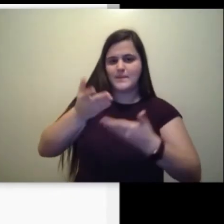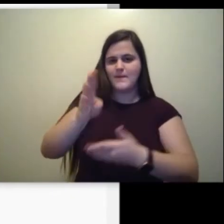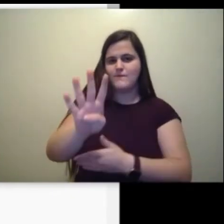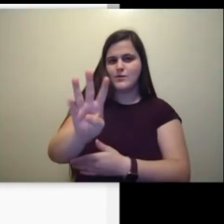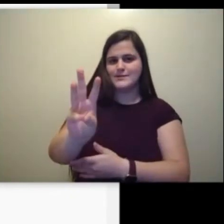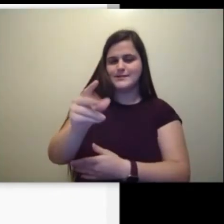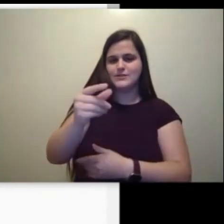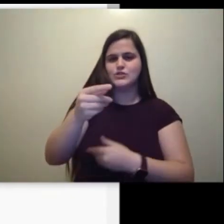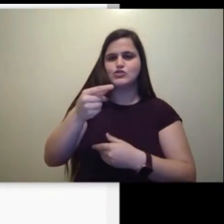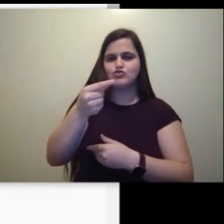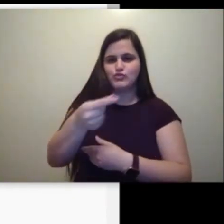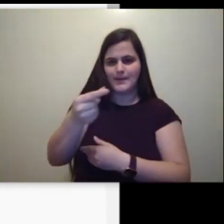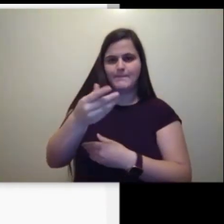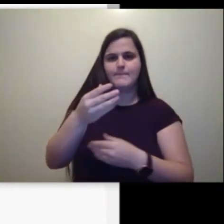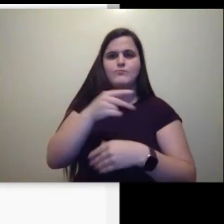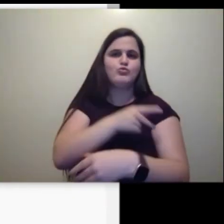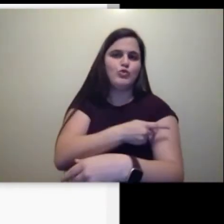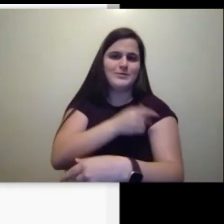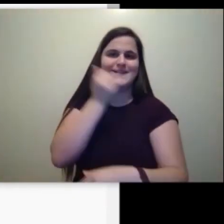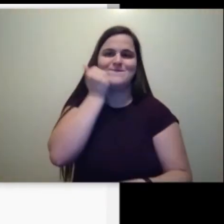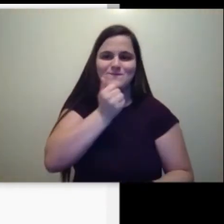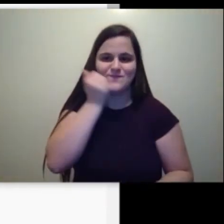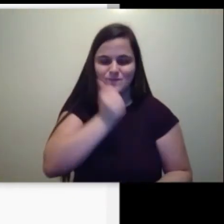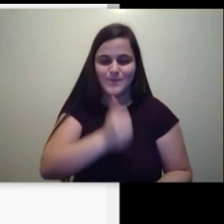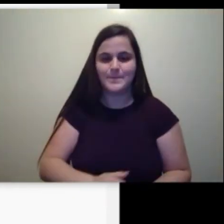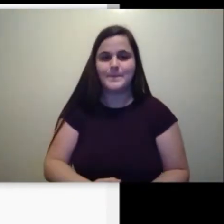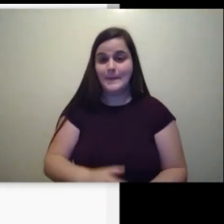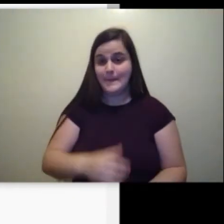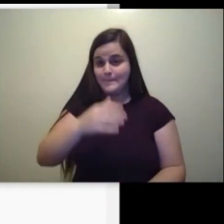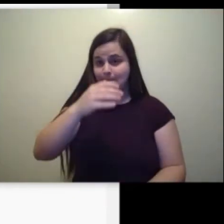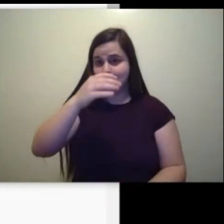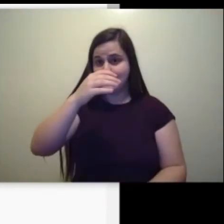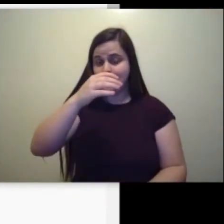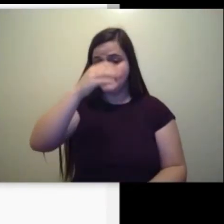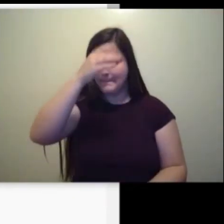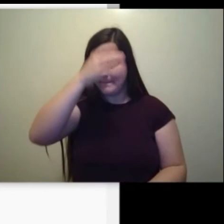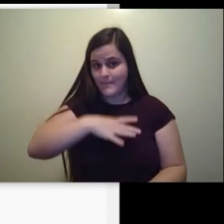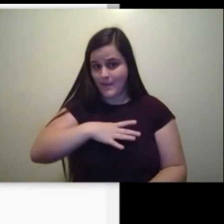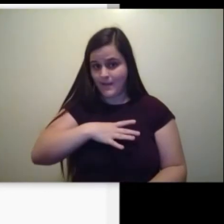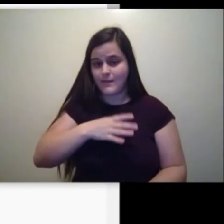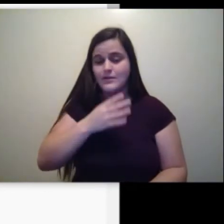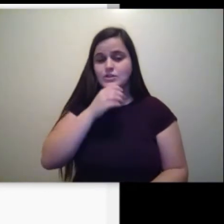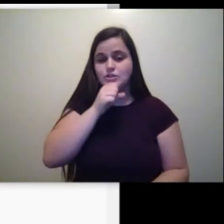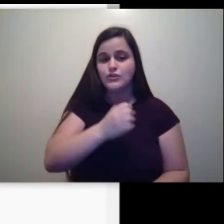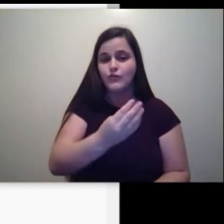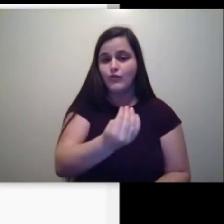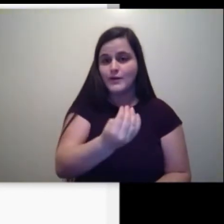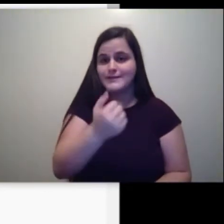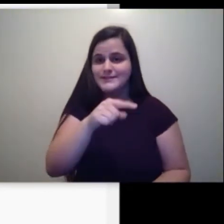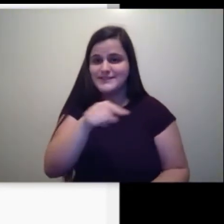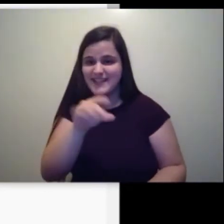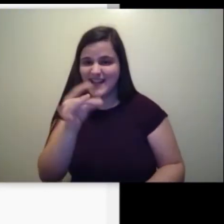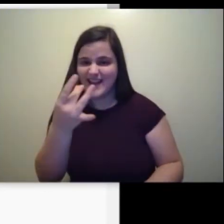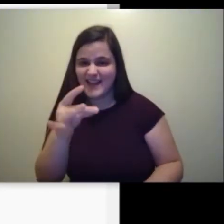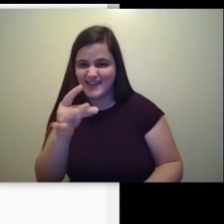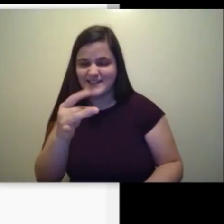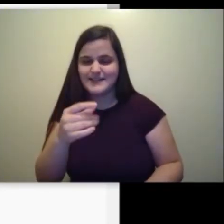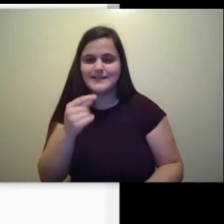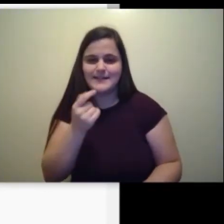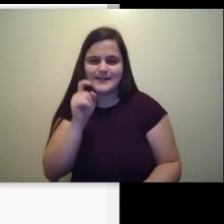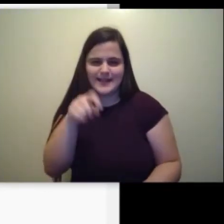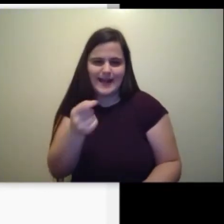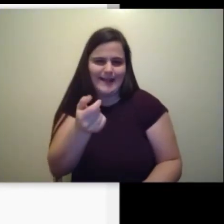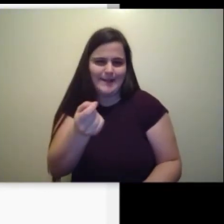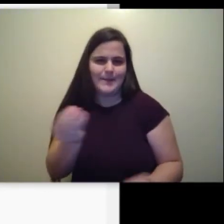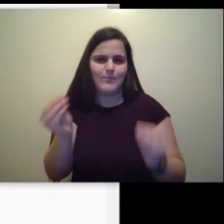of protein per day. Males age 14 to 18 need slightly more, about